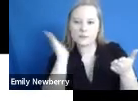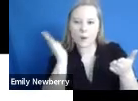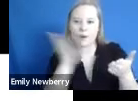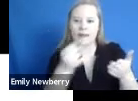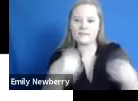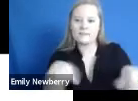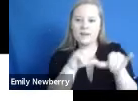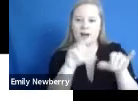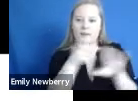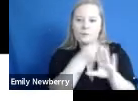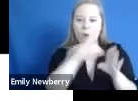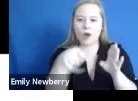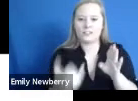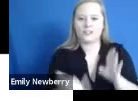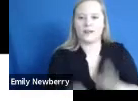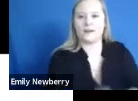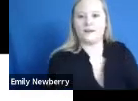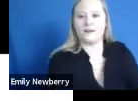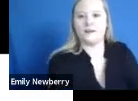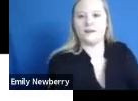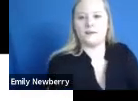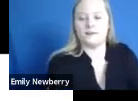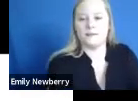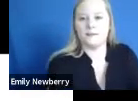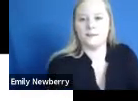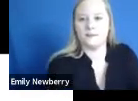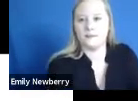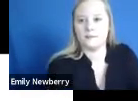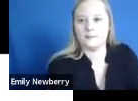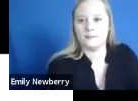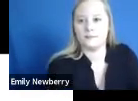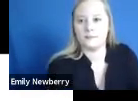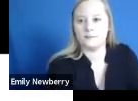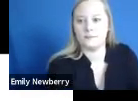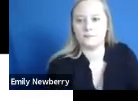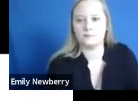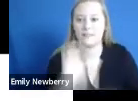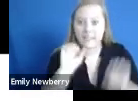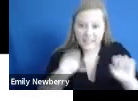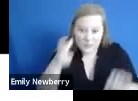project. All right, if you want me to start now. Can you hear me?